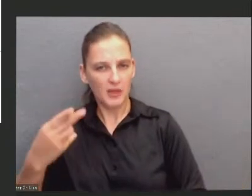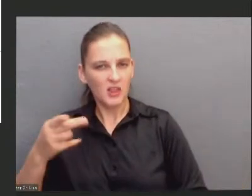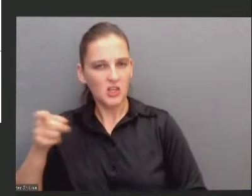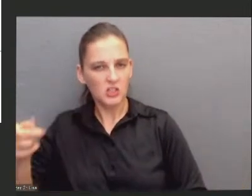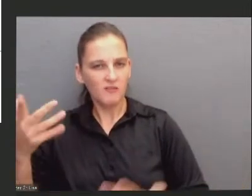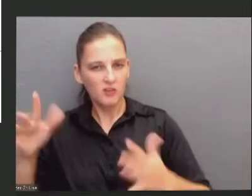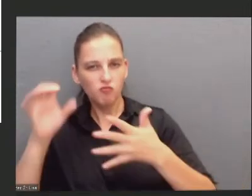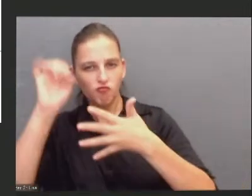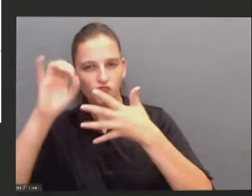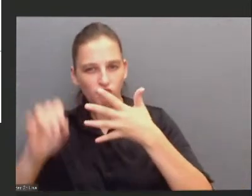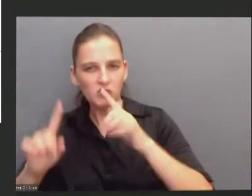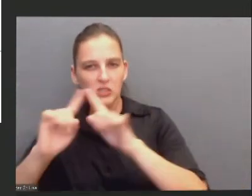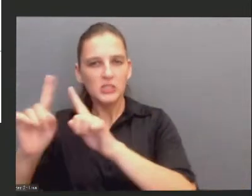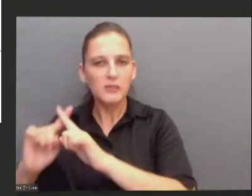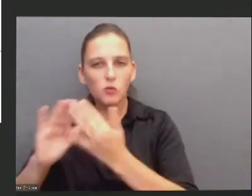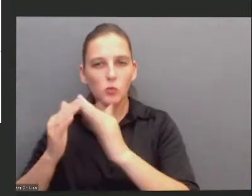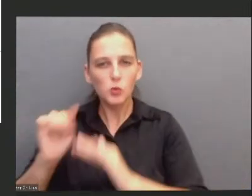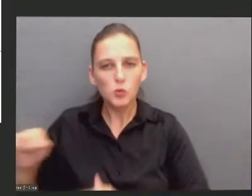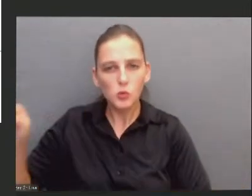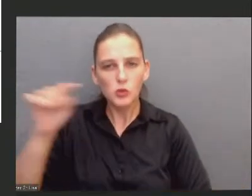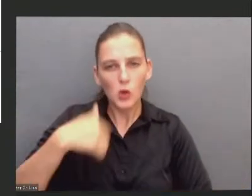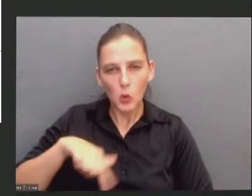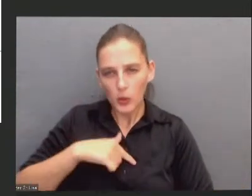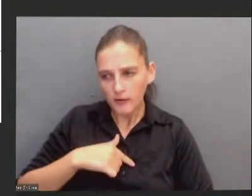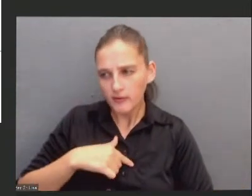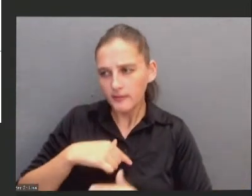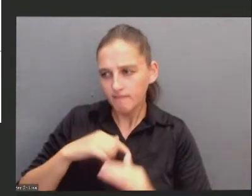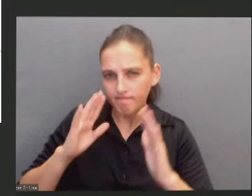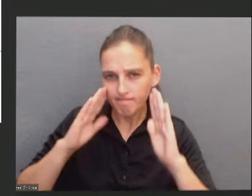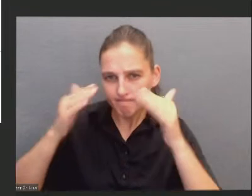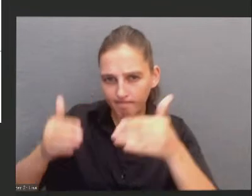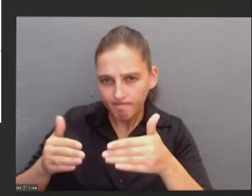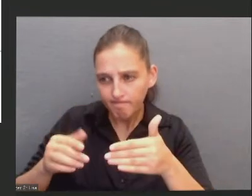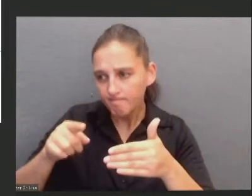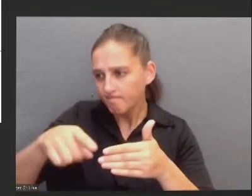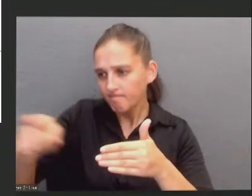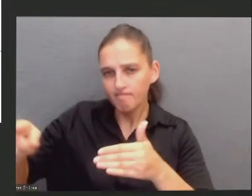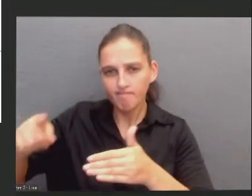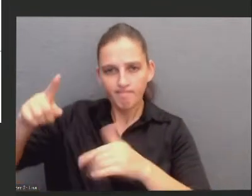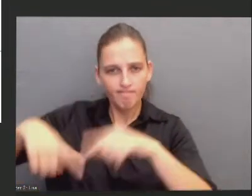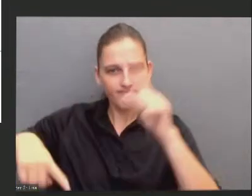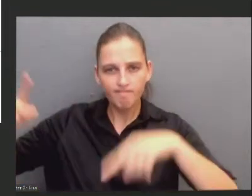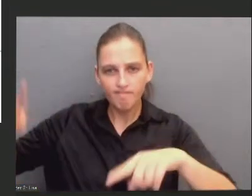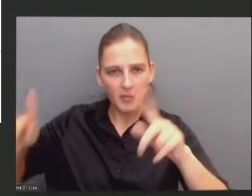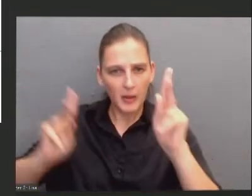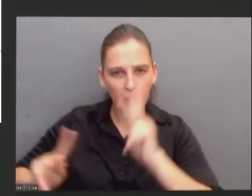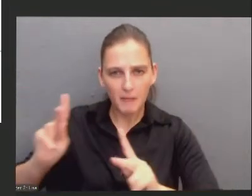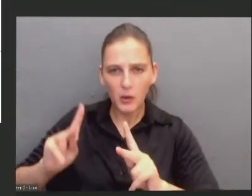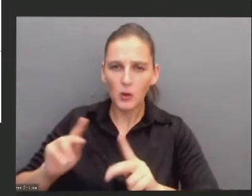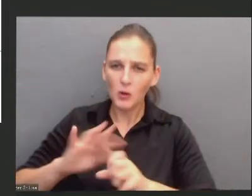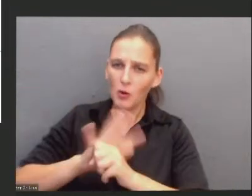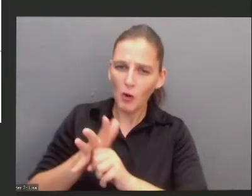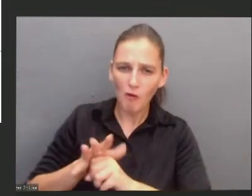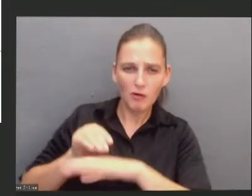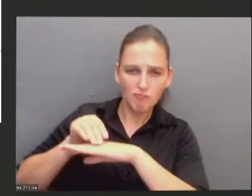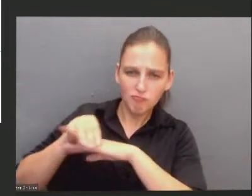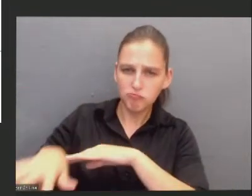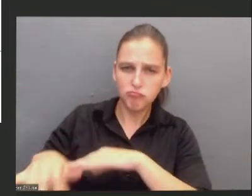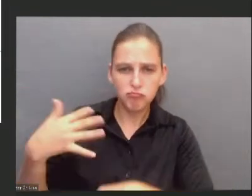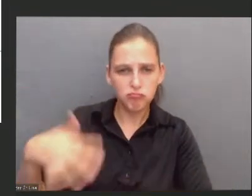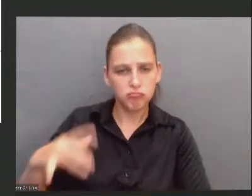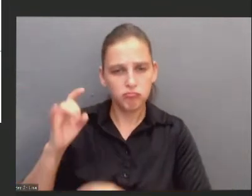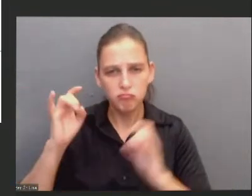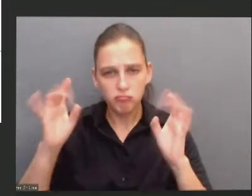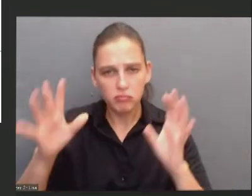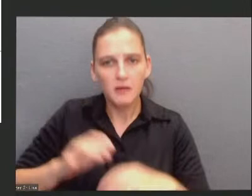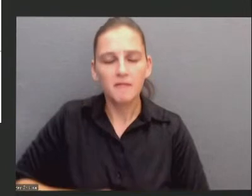task force. It's a broad cross-section of folks who've experienced disproportionate harm during this pandemic. And